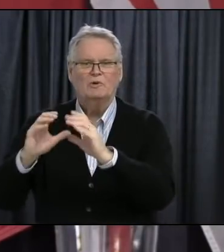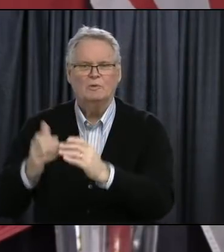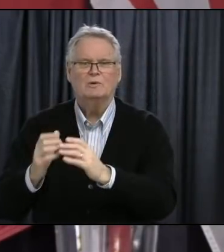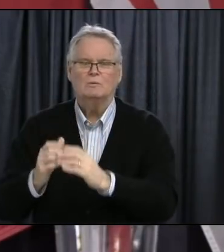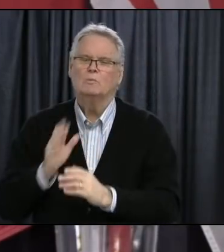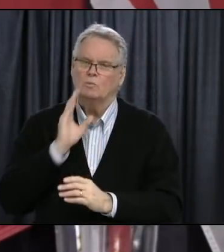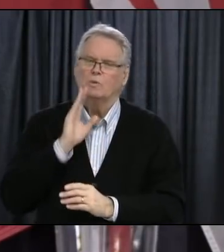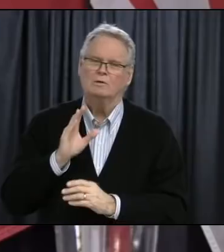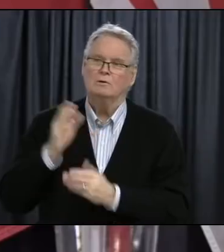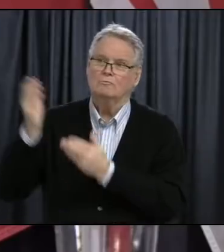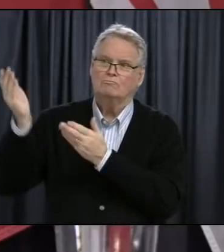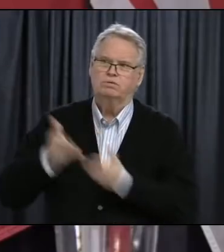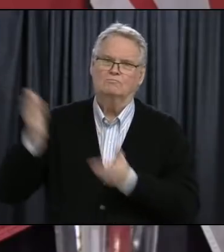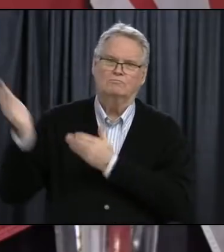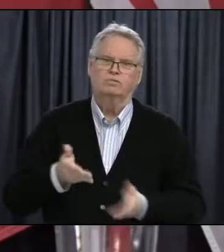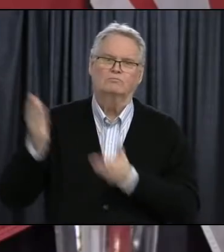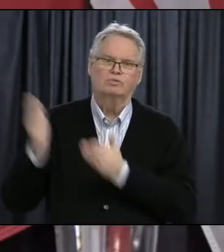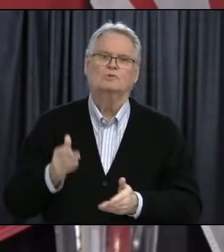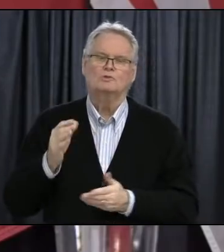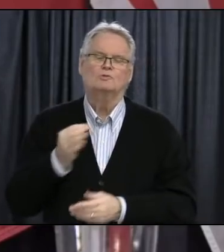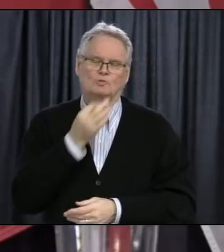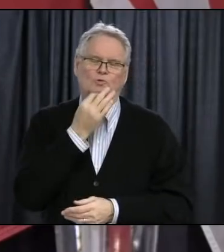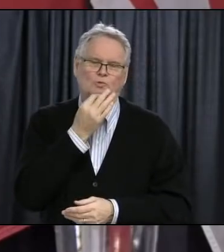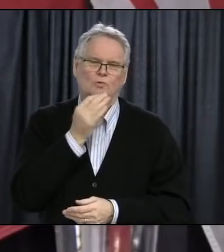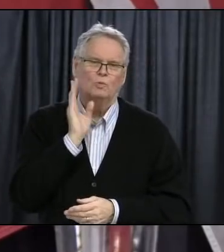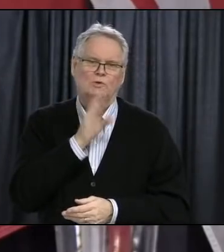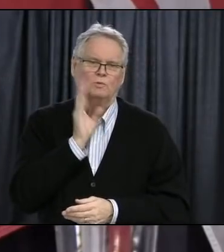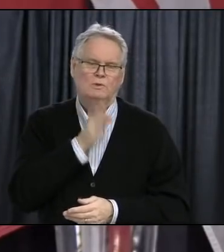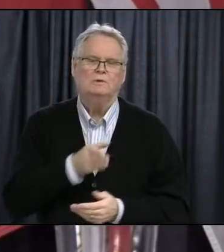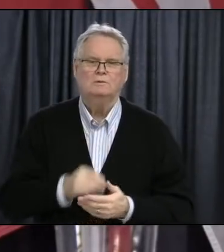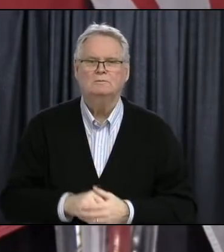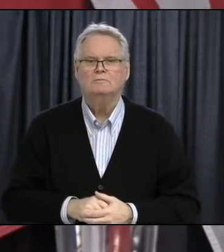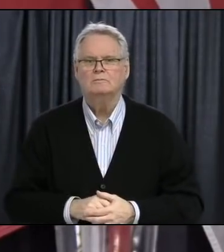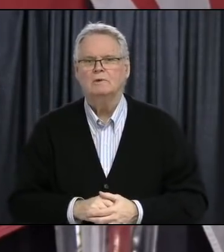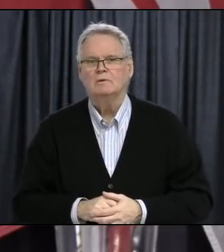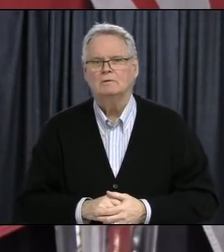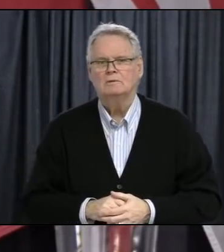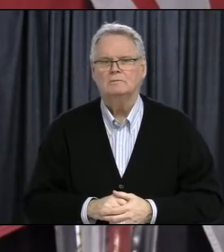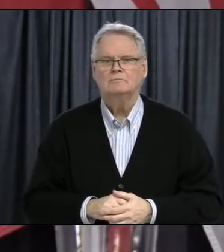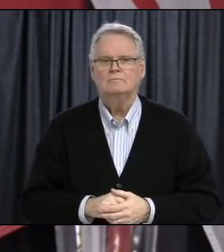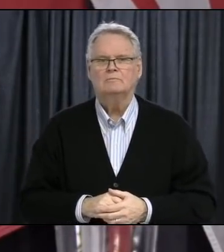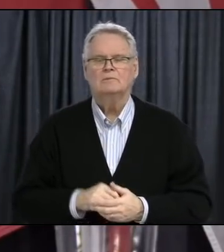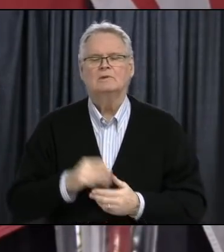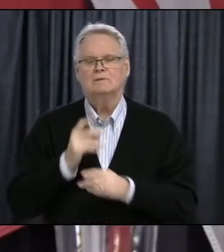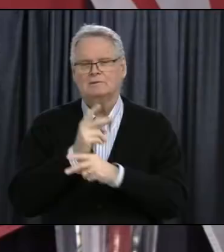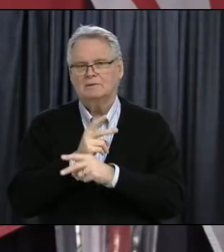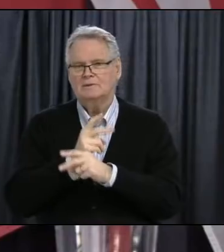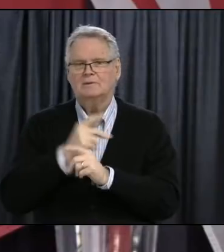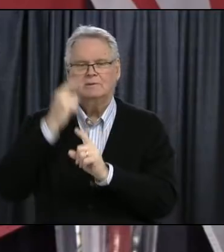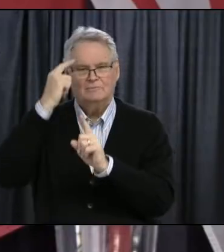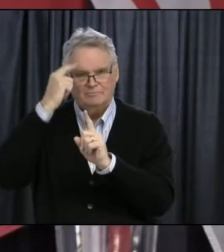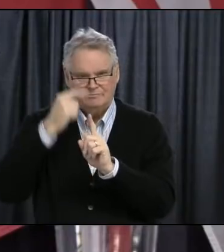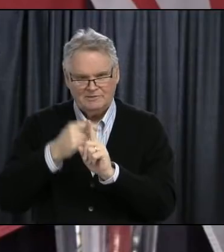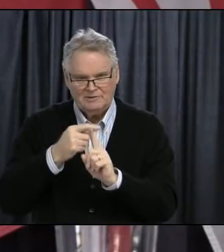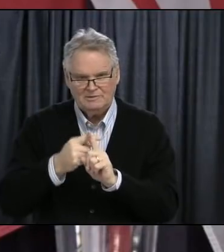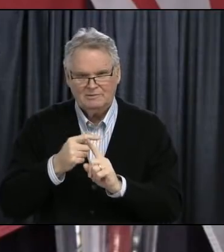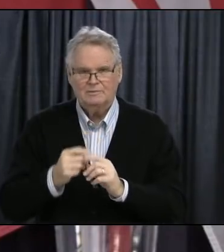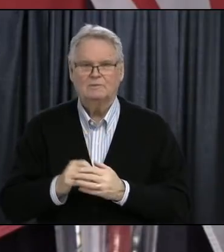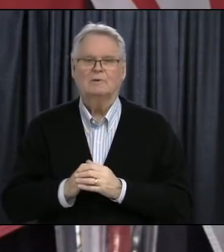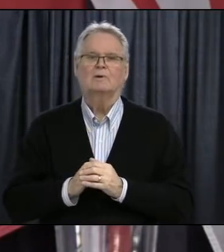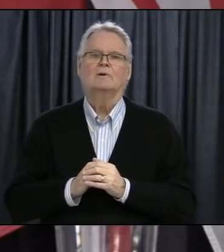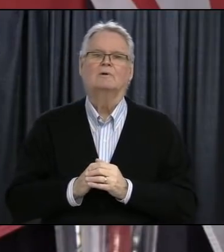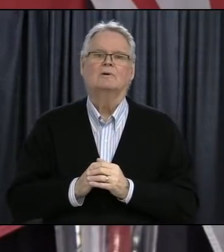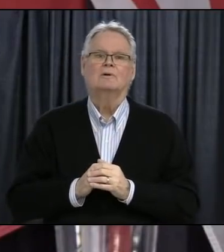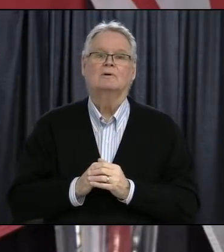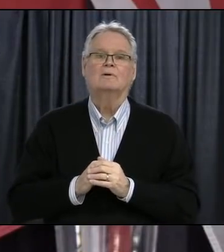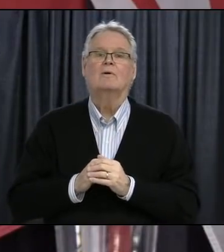province. So please keep your spirits up. The light at the end of this is growing a little brighter every single day. So with that, I'll turn it over